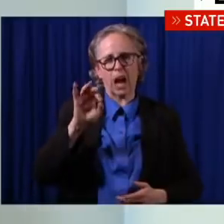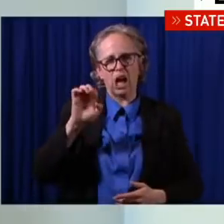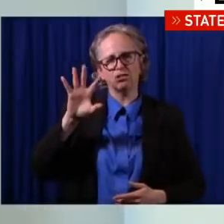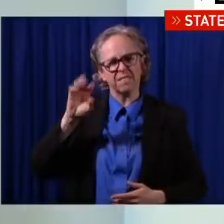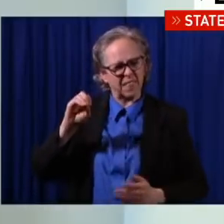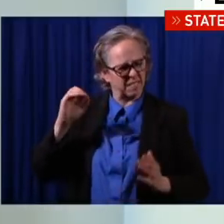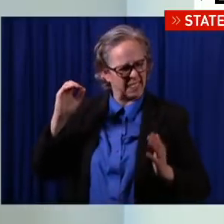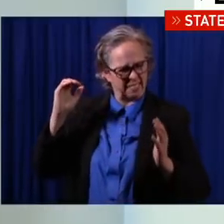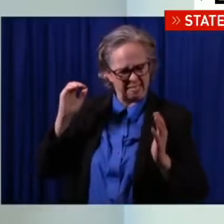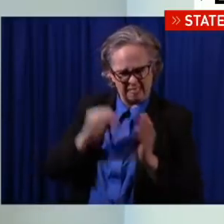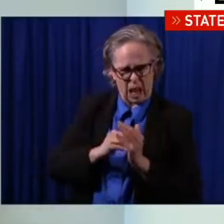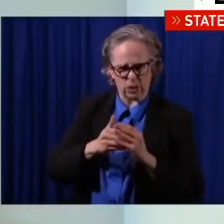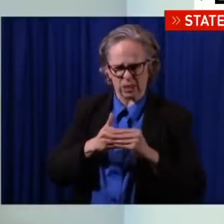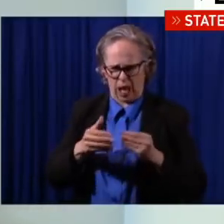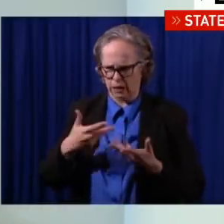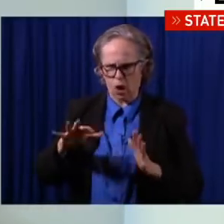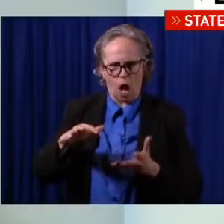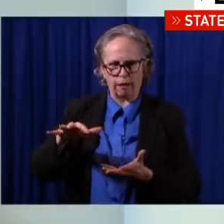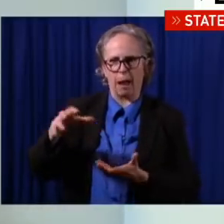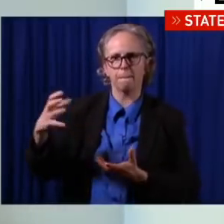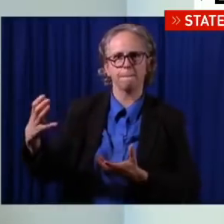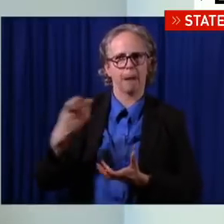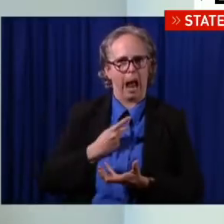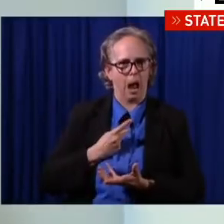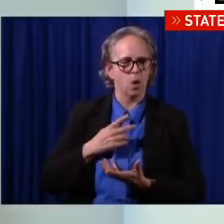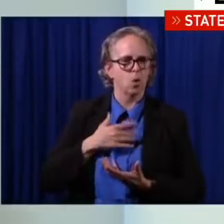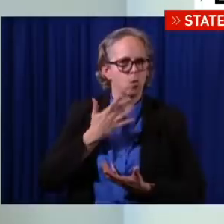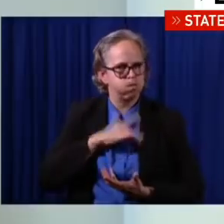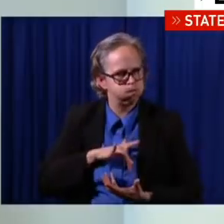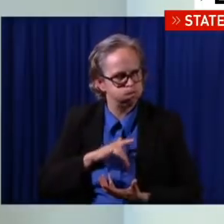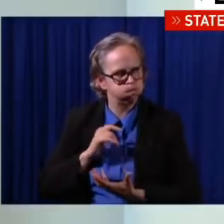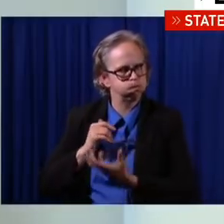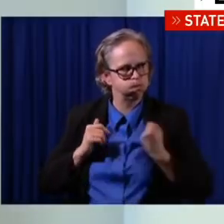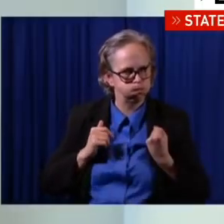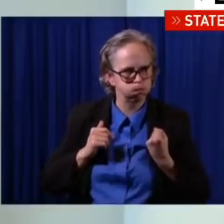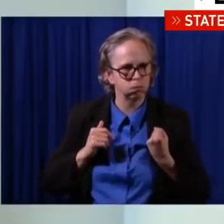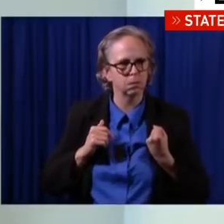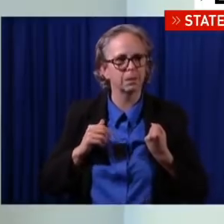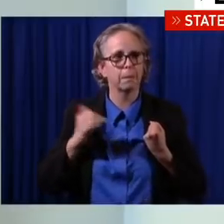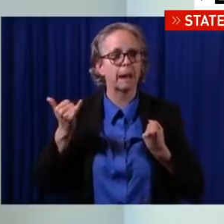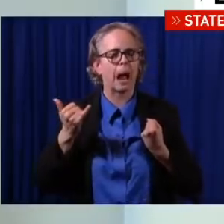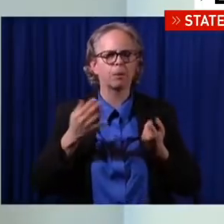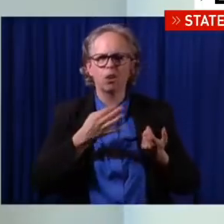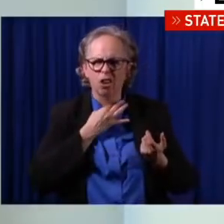have been tracked down. And you ask, how common is this? Well, just since we started,